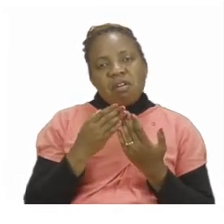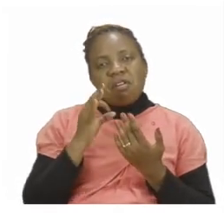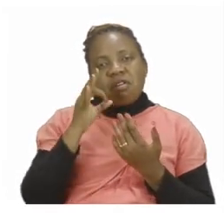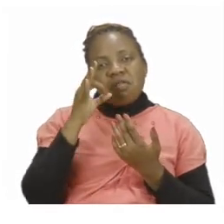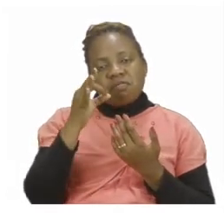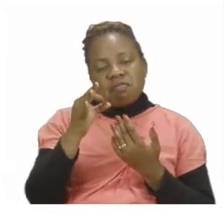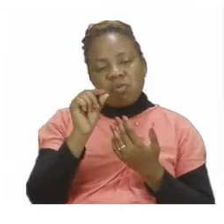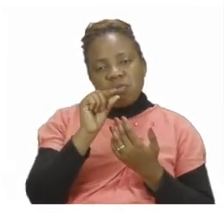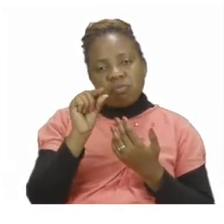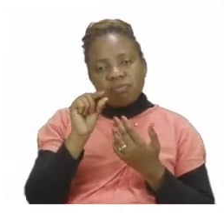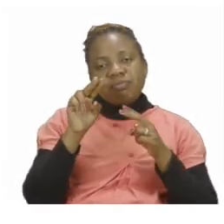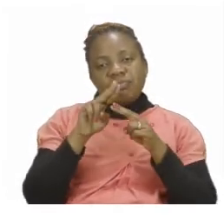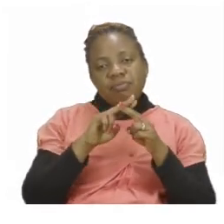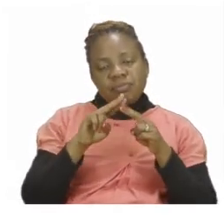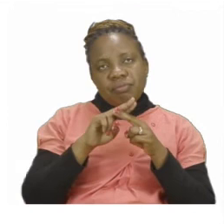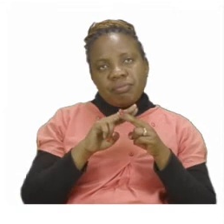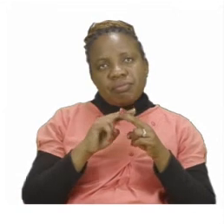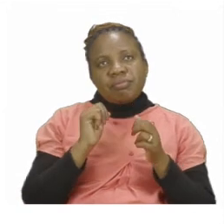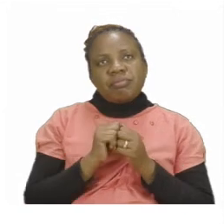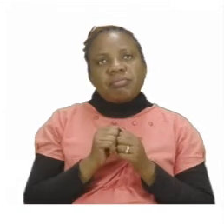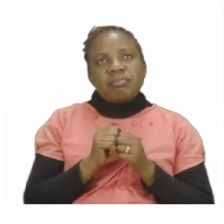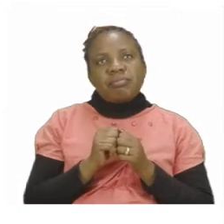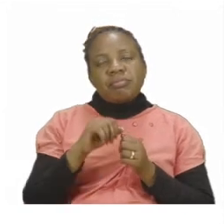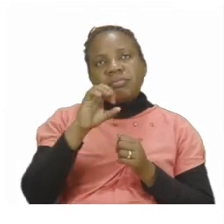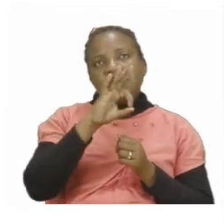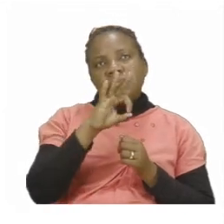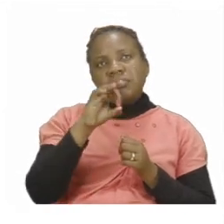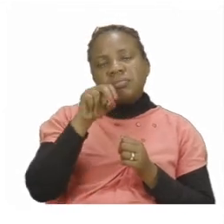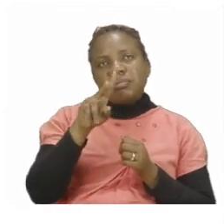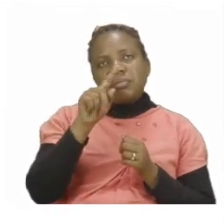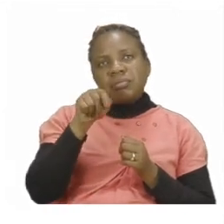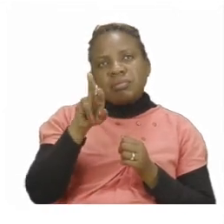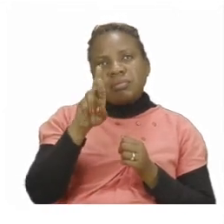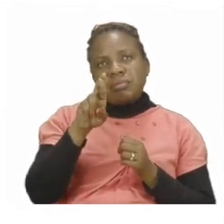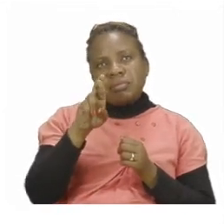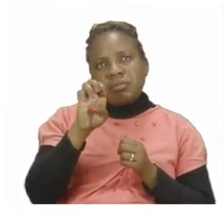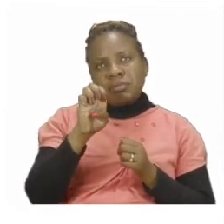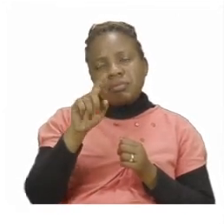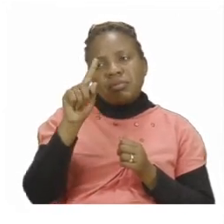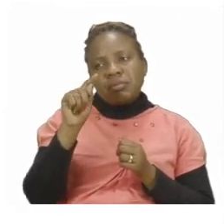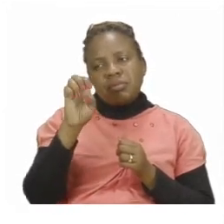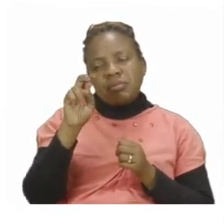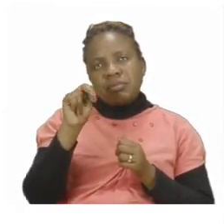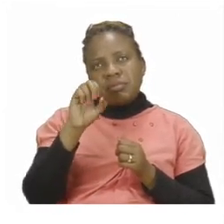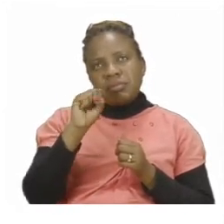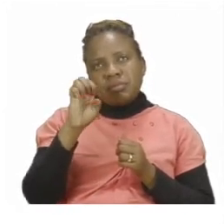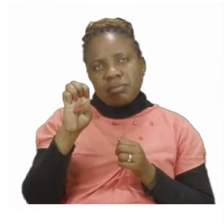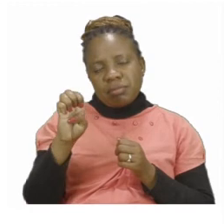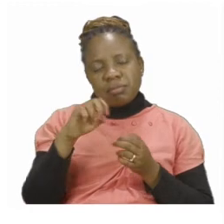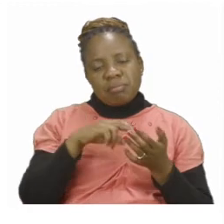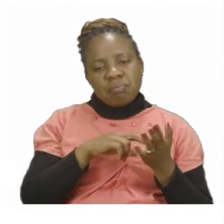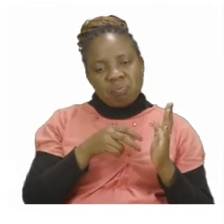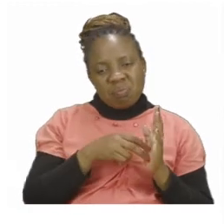everyone, future tense means it will still happen. It says